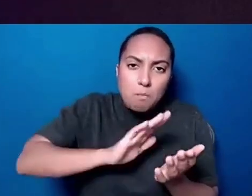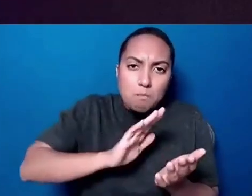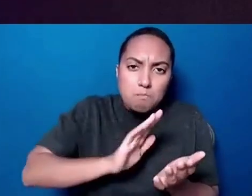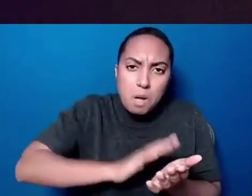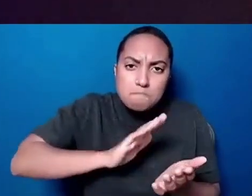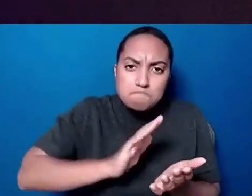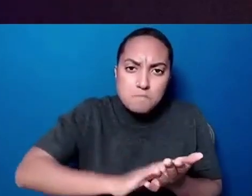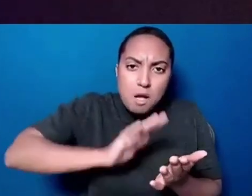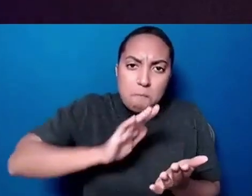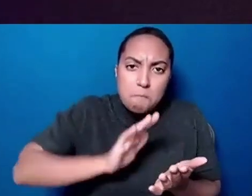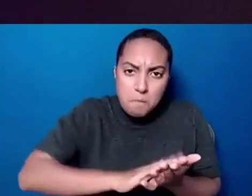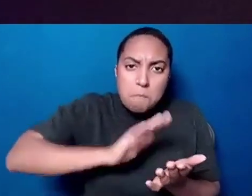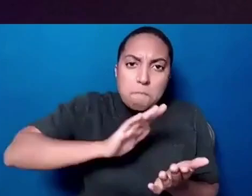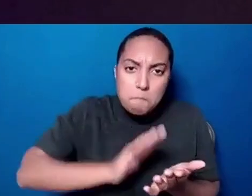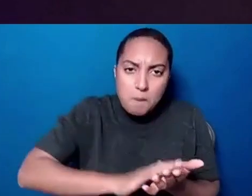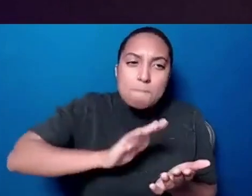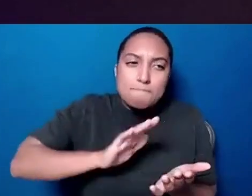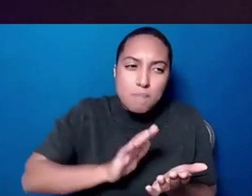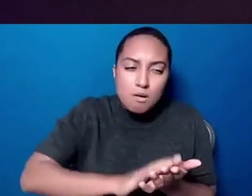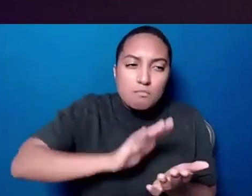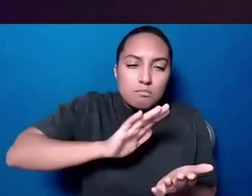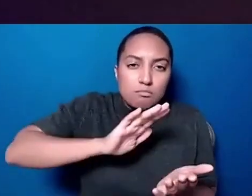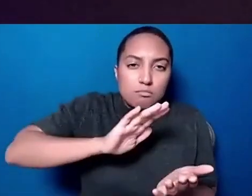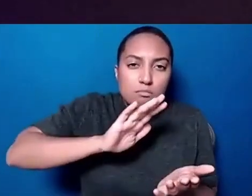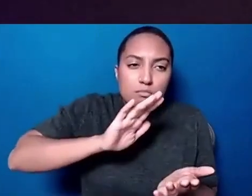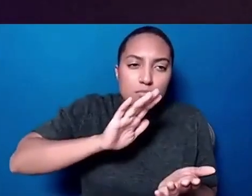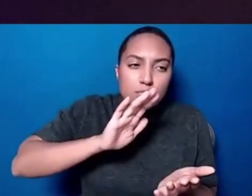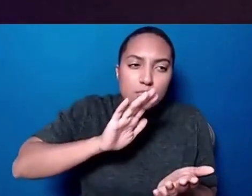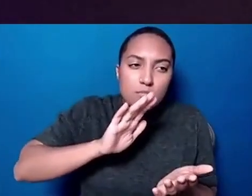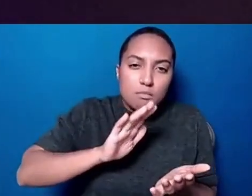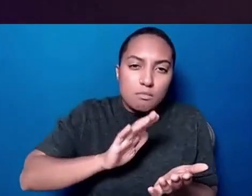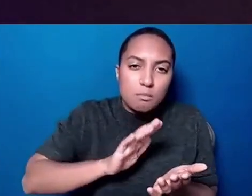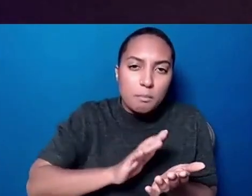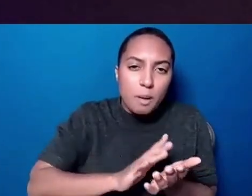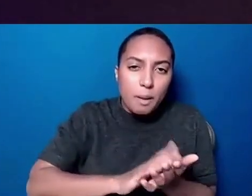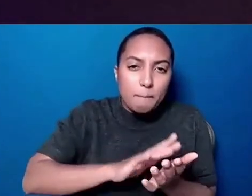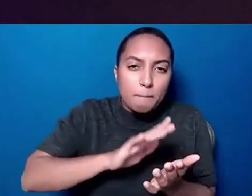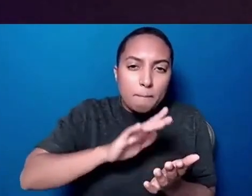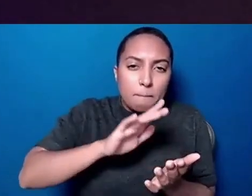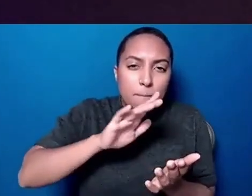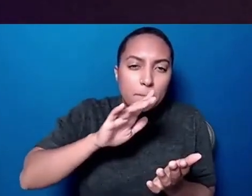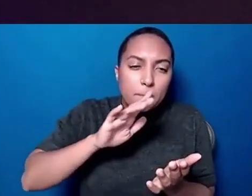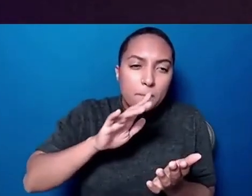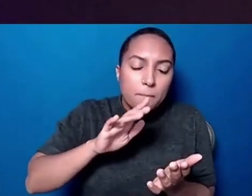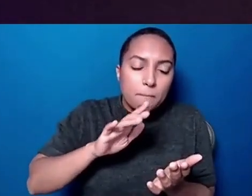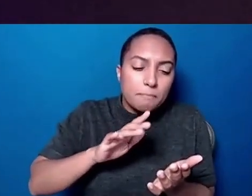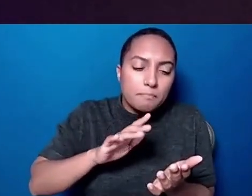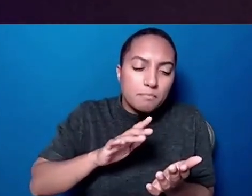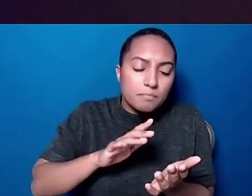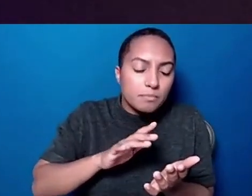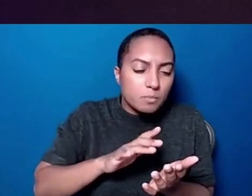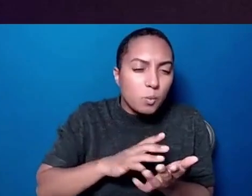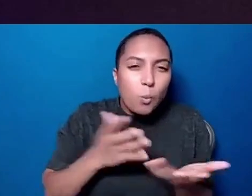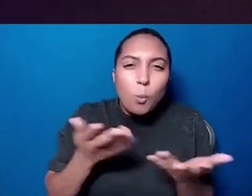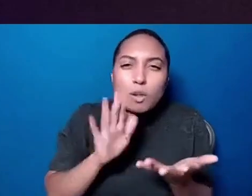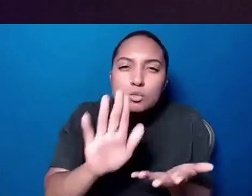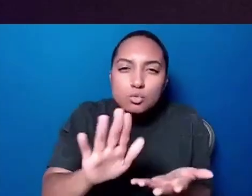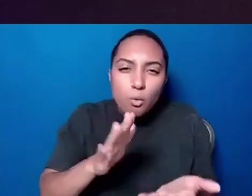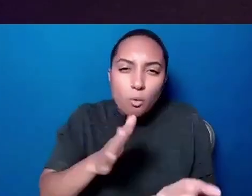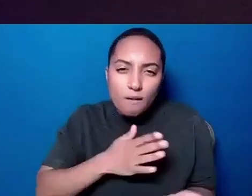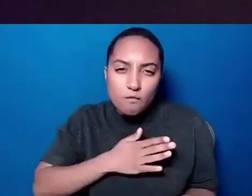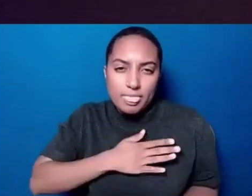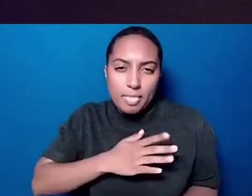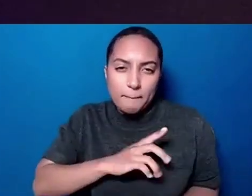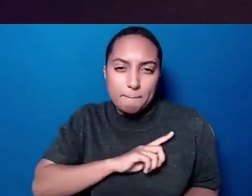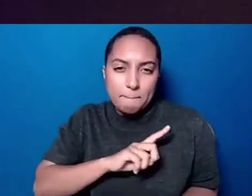con con con con? Find your way to your heart, family.